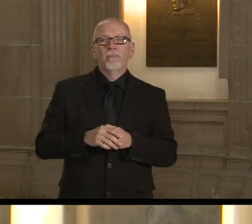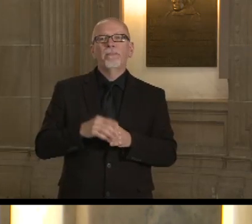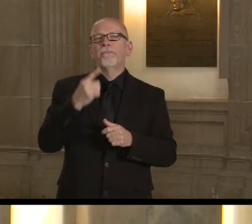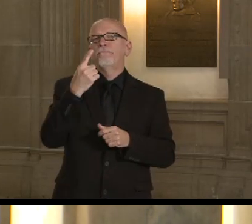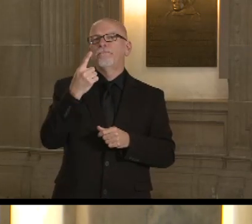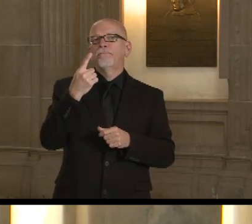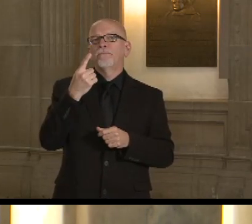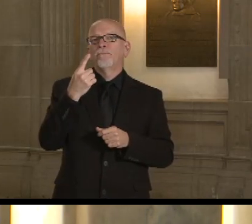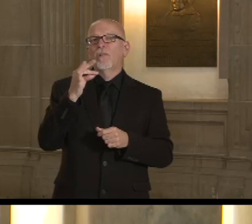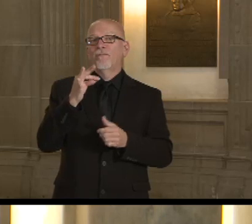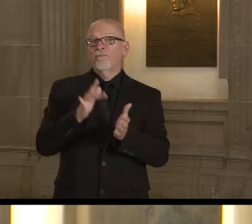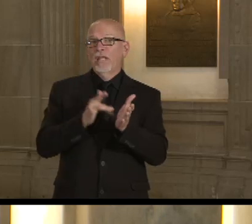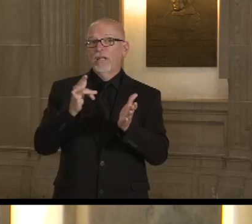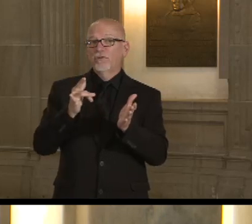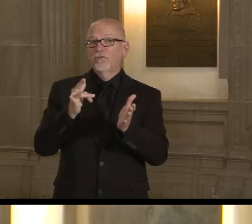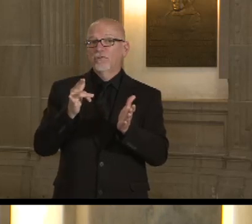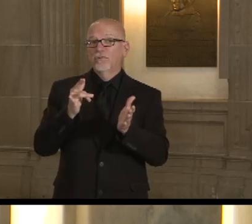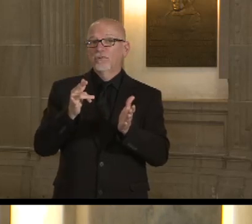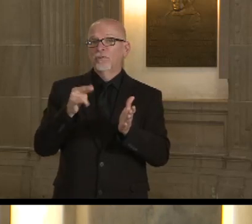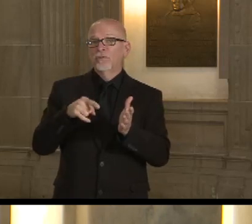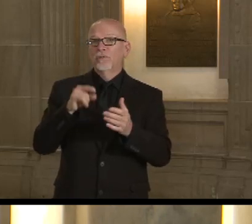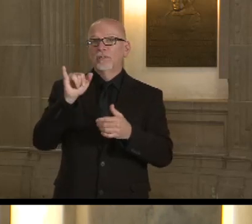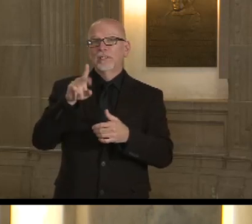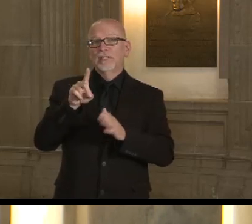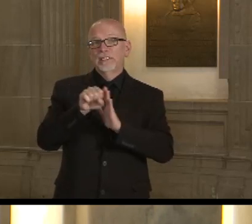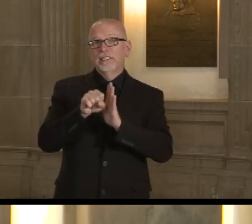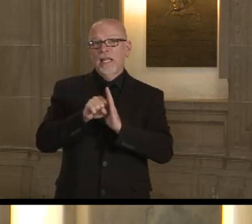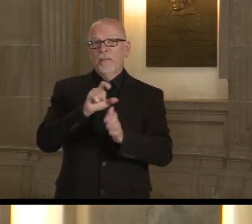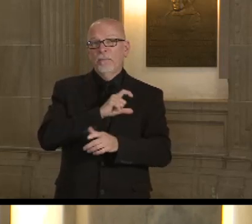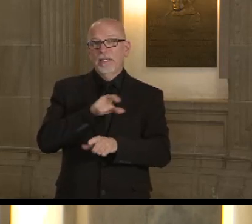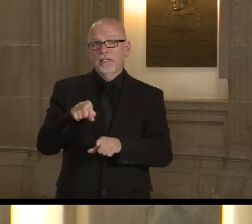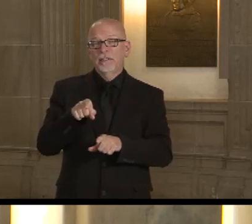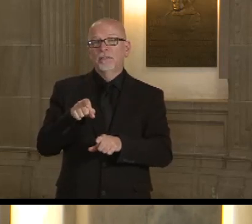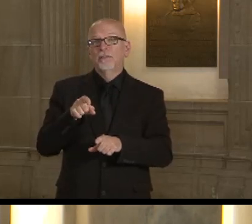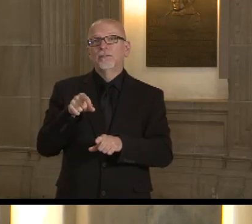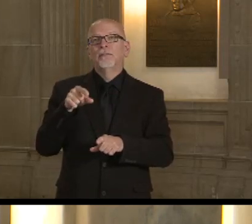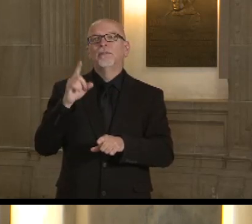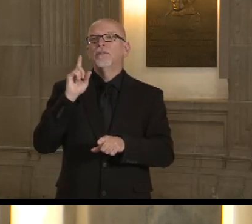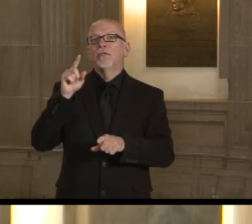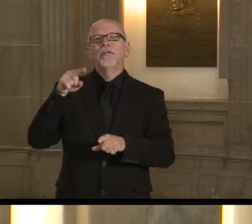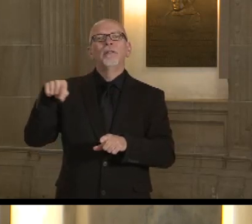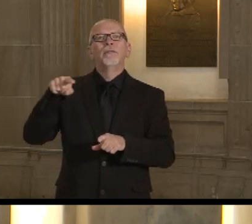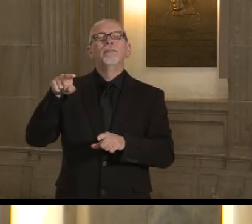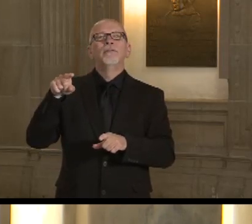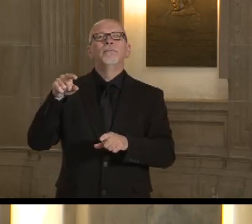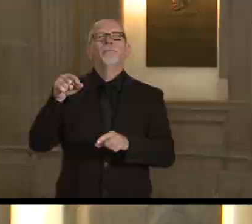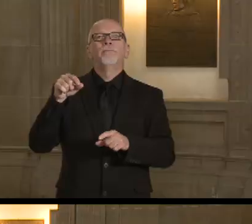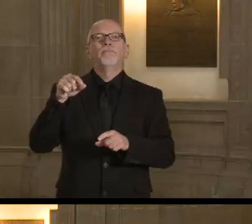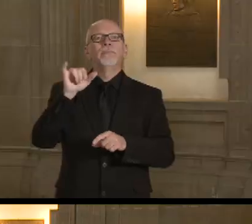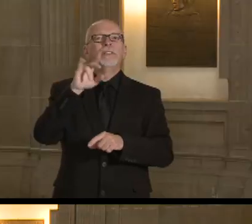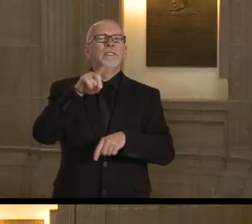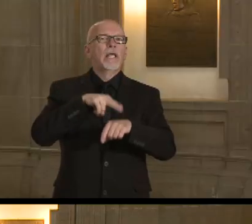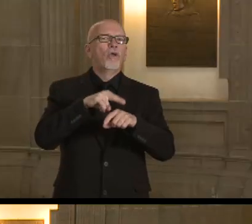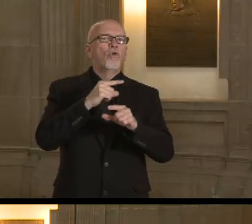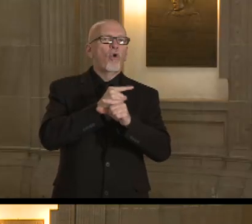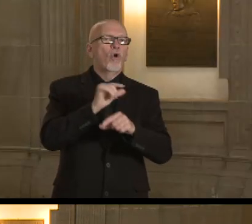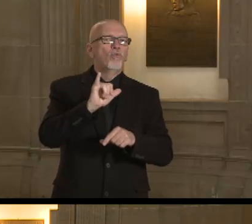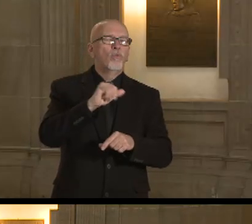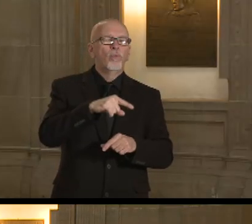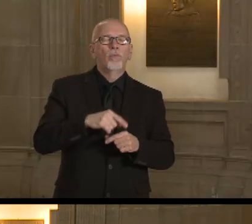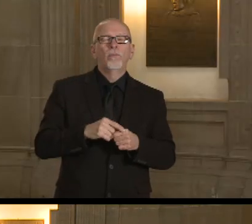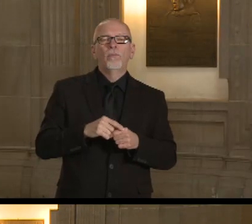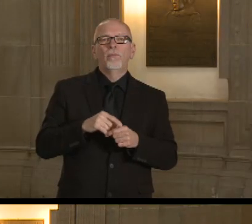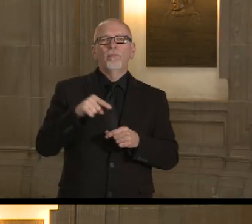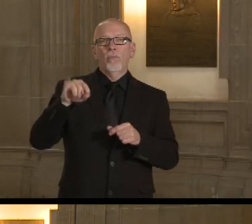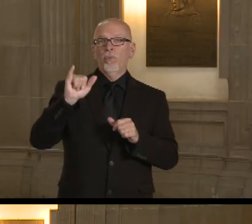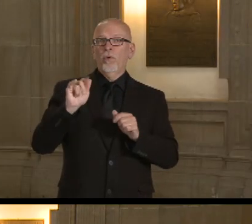One of the advantages of the Indiana State Police is and the Indiana National Guard for that matter,